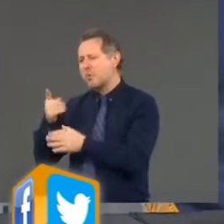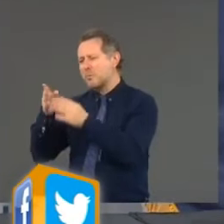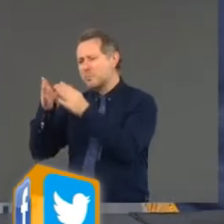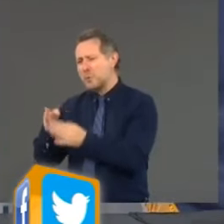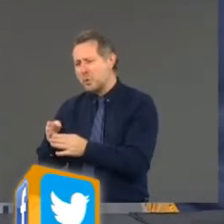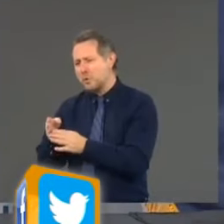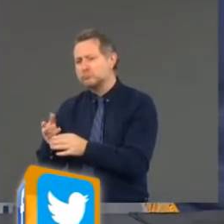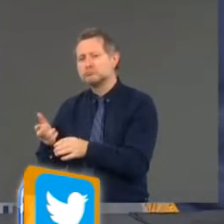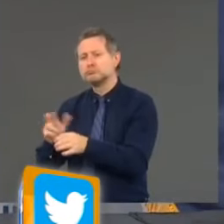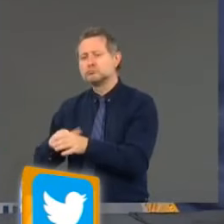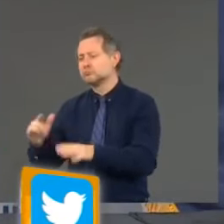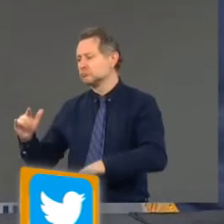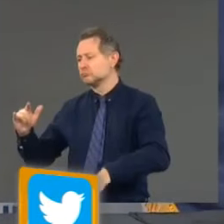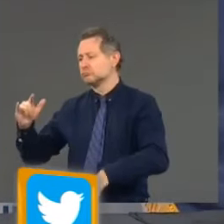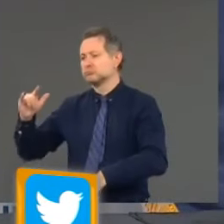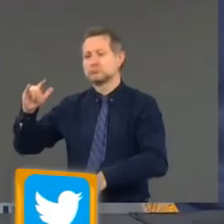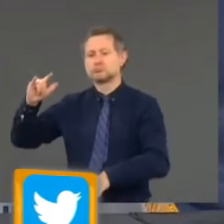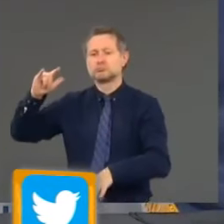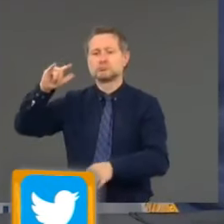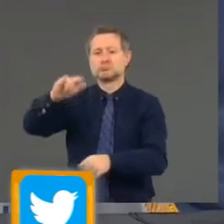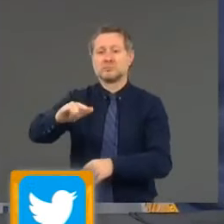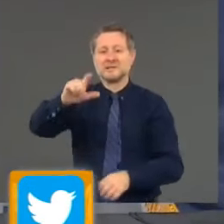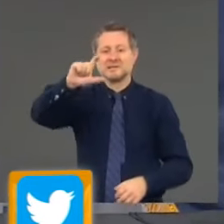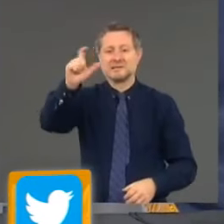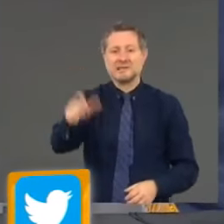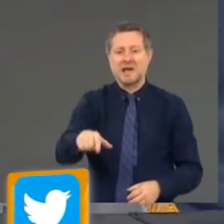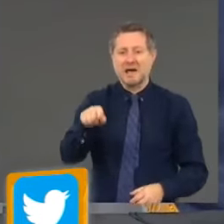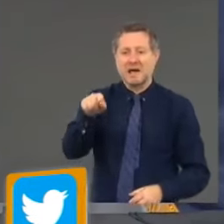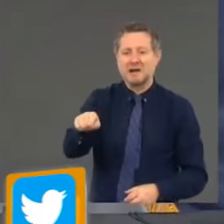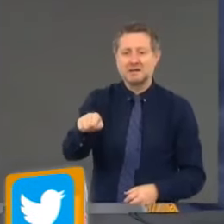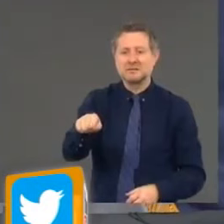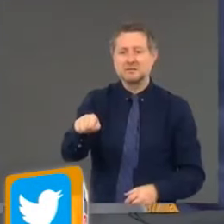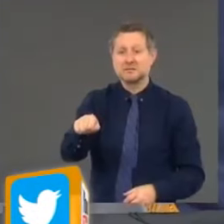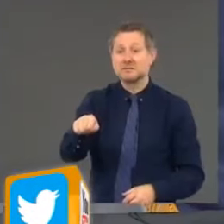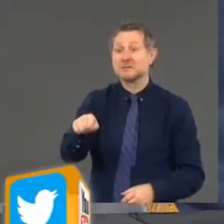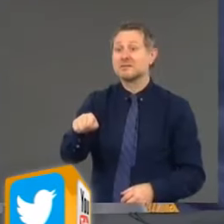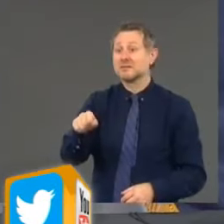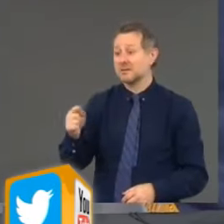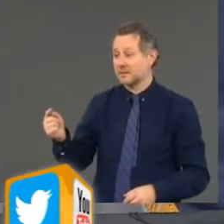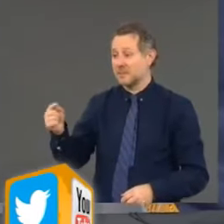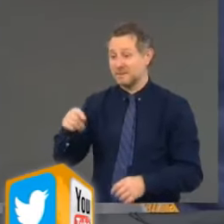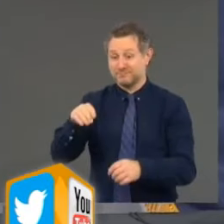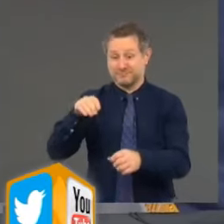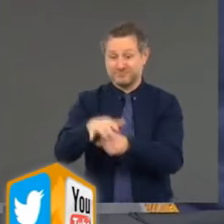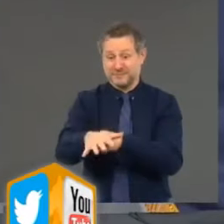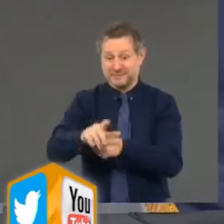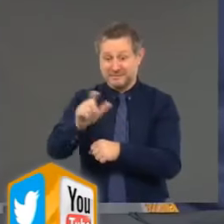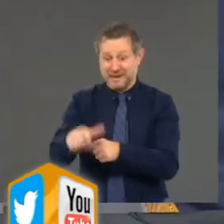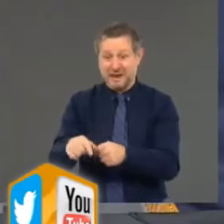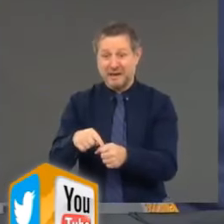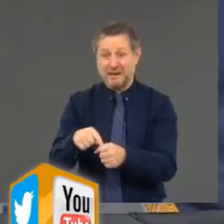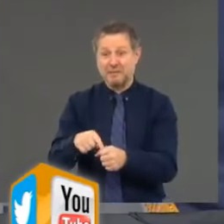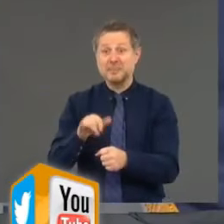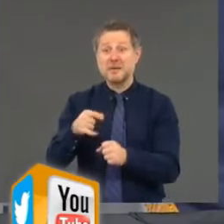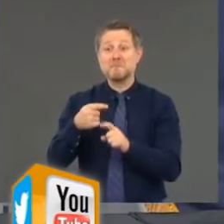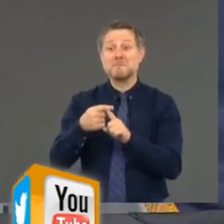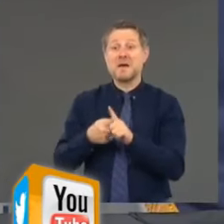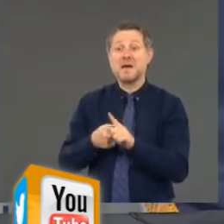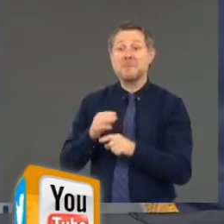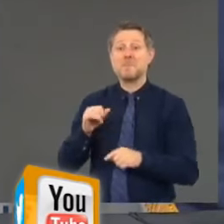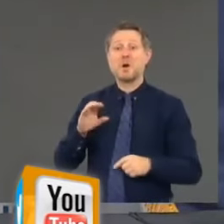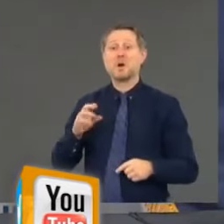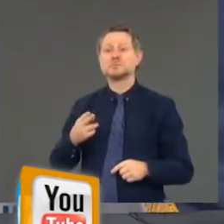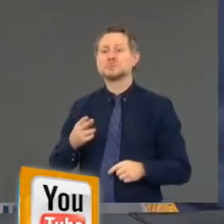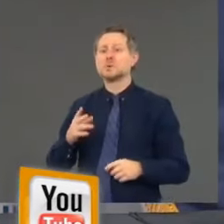to Italy, which is what they did, and then bring the virus with him to Italy? In March, we think it's still in